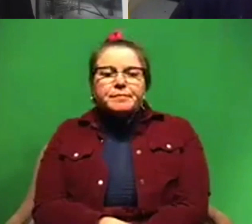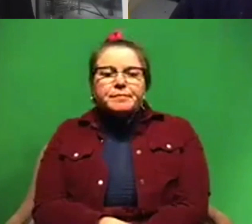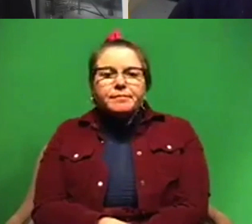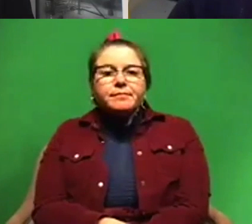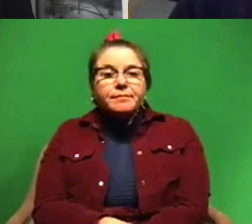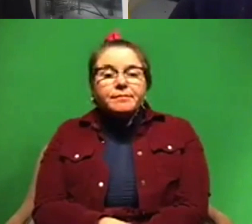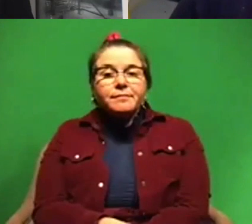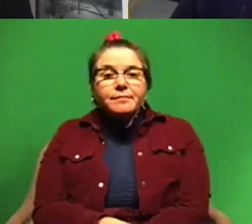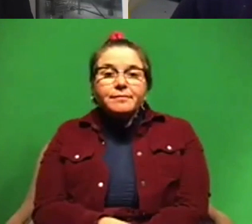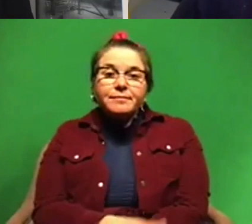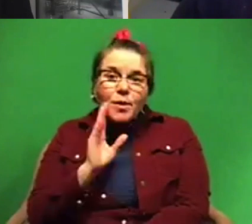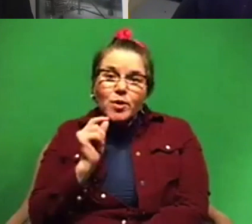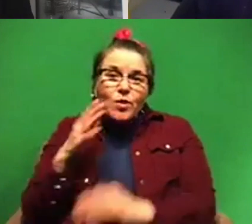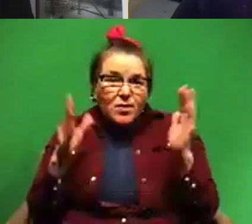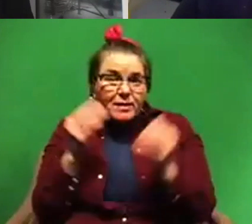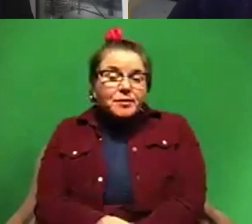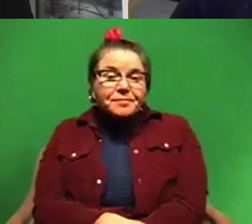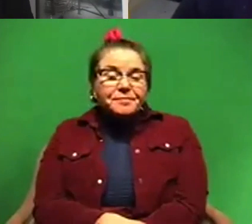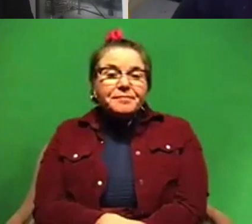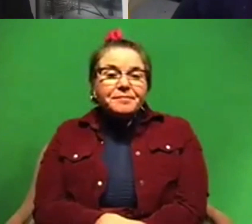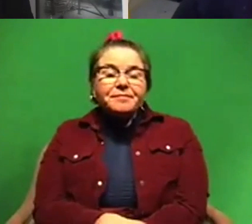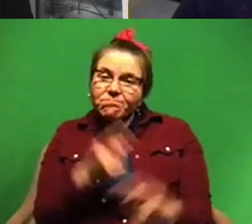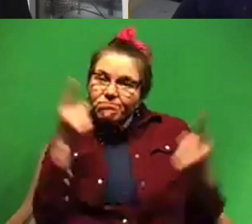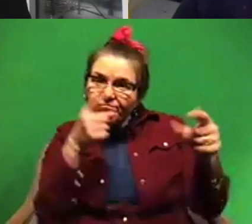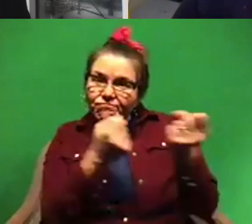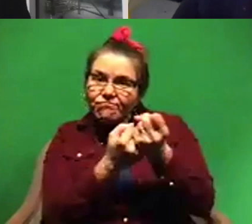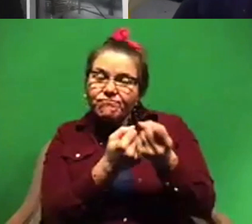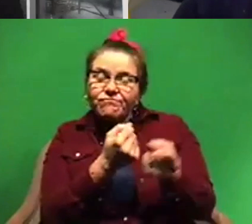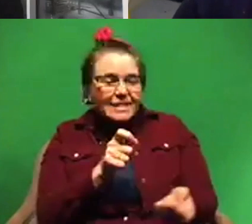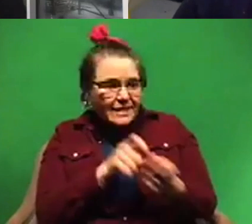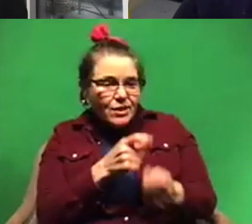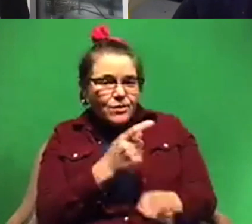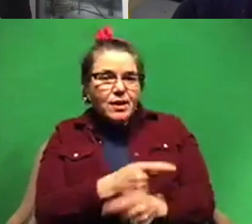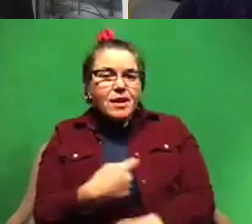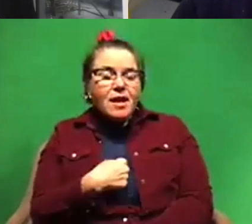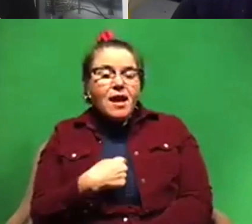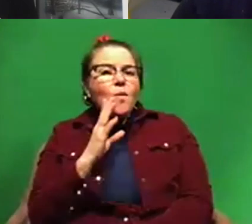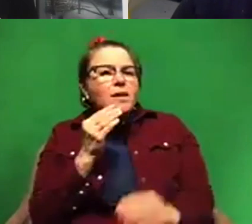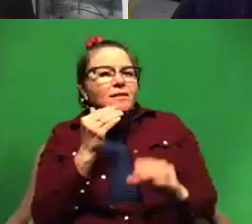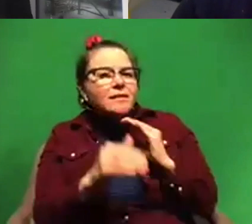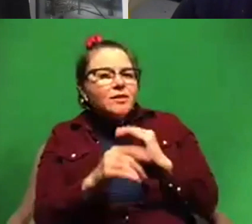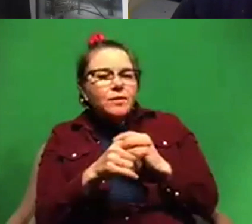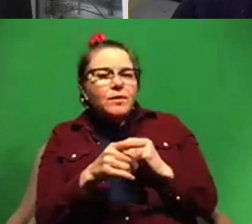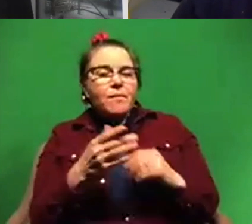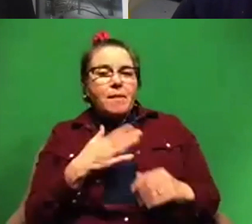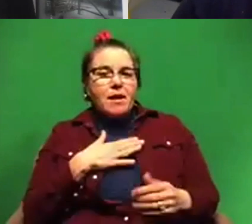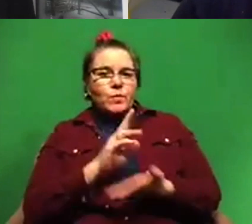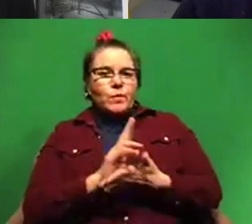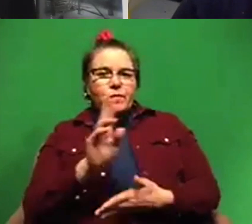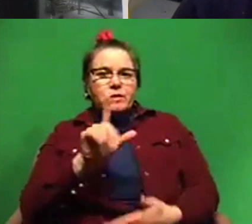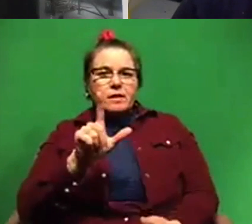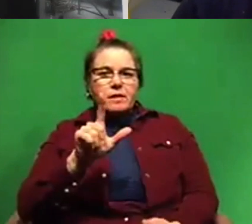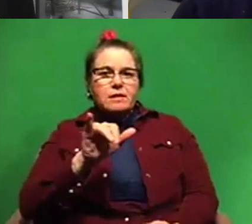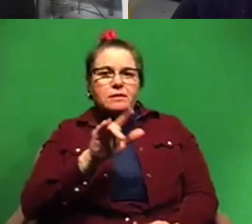So, could not agree. Exactly. I'll send you from our university, Lizzie Lowe is